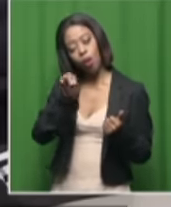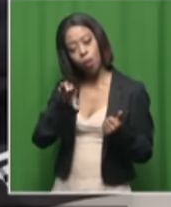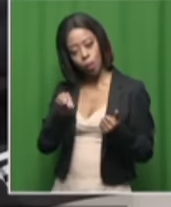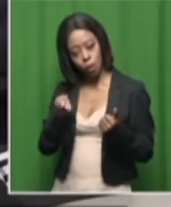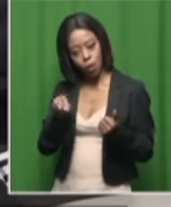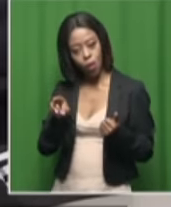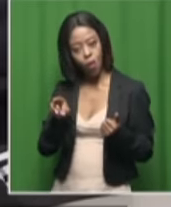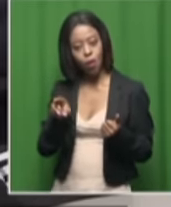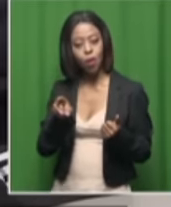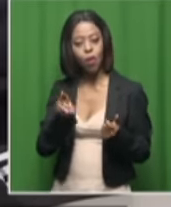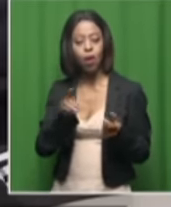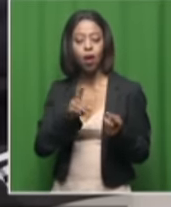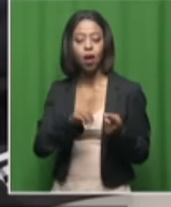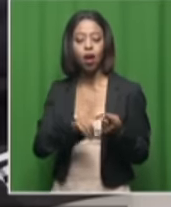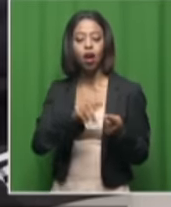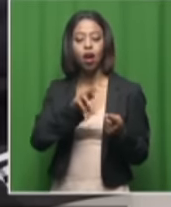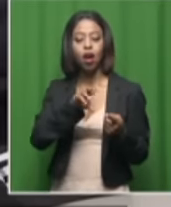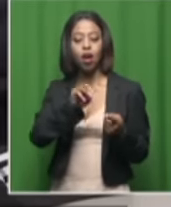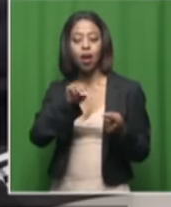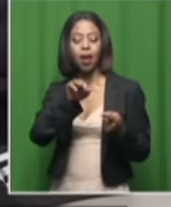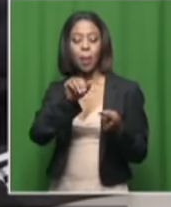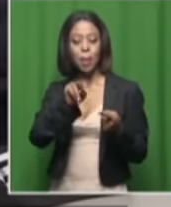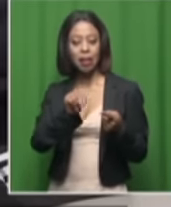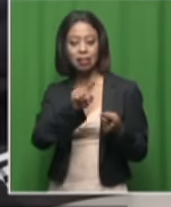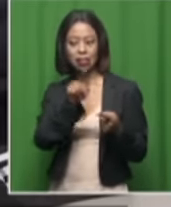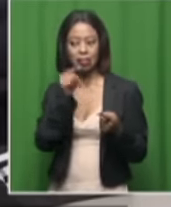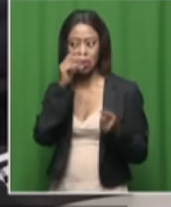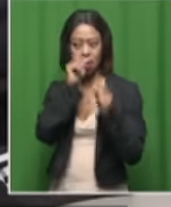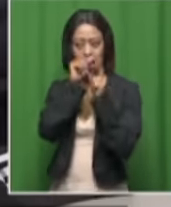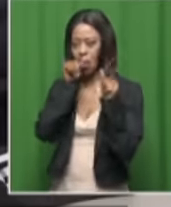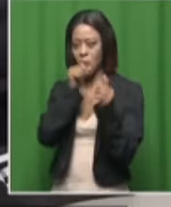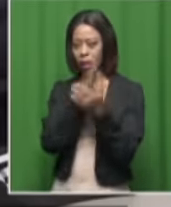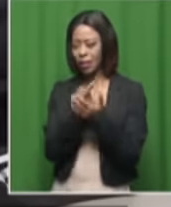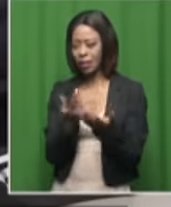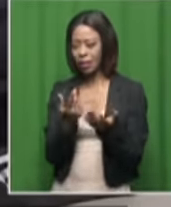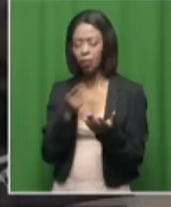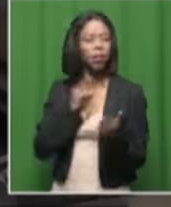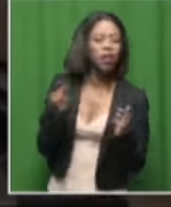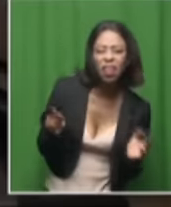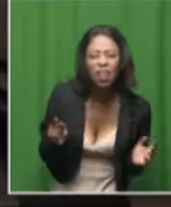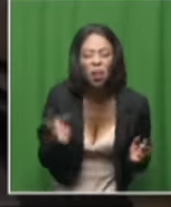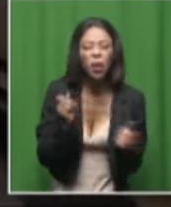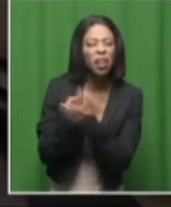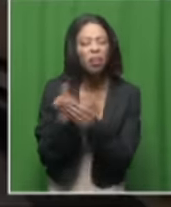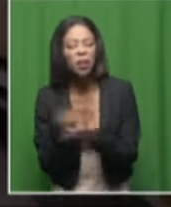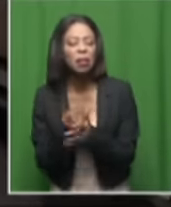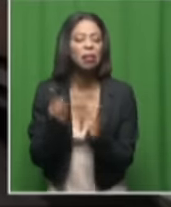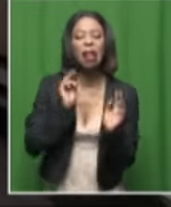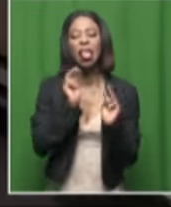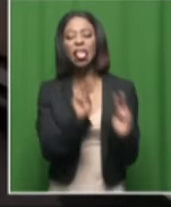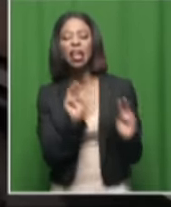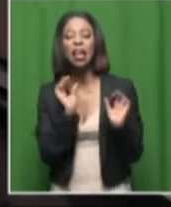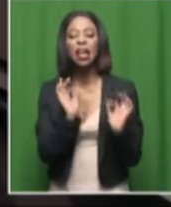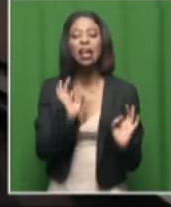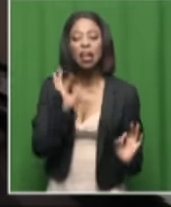as well as Ronwen Williams. Do you know what happened there? Because I was a bit confused with the, with that